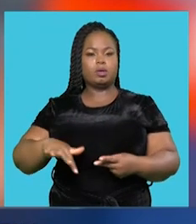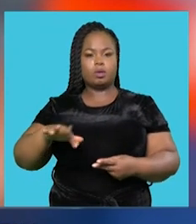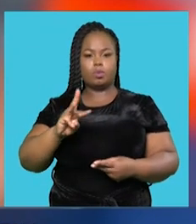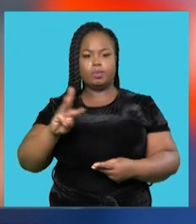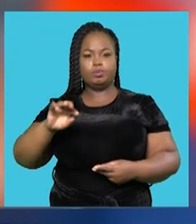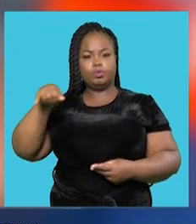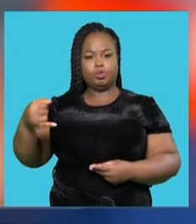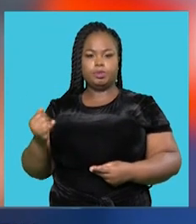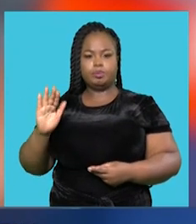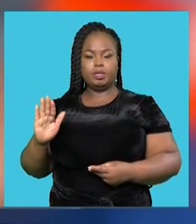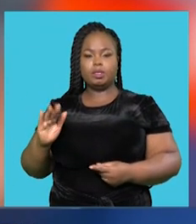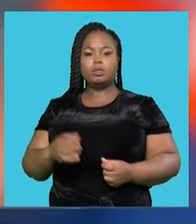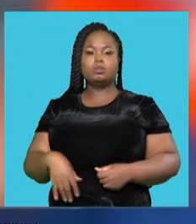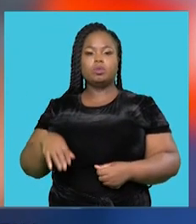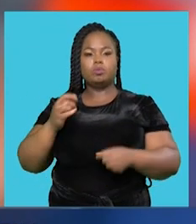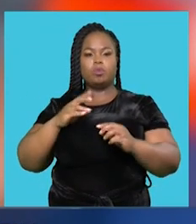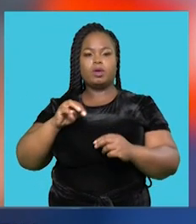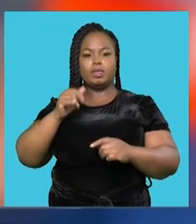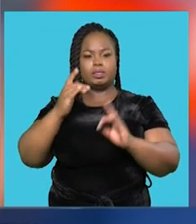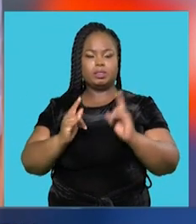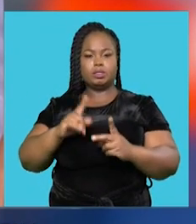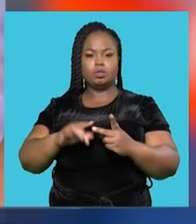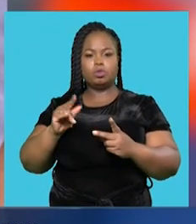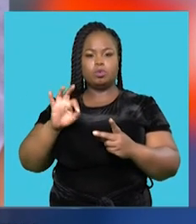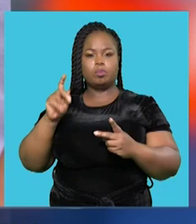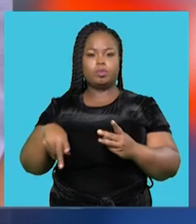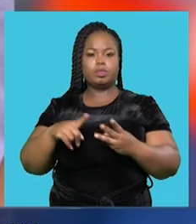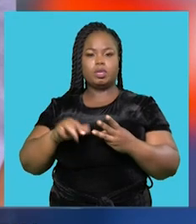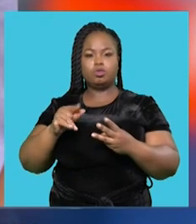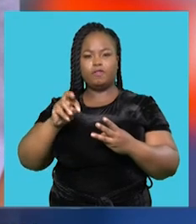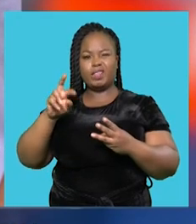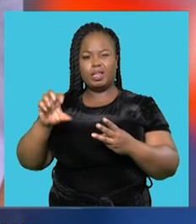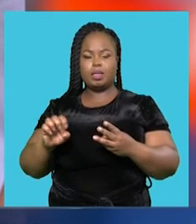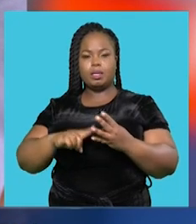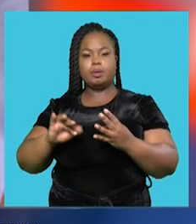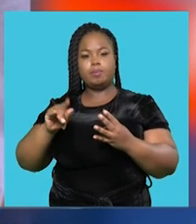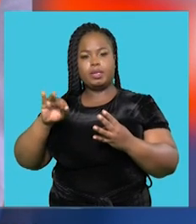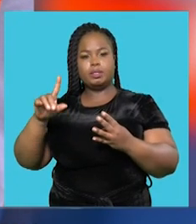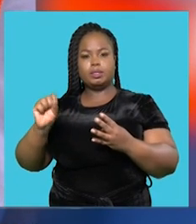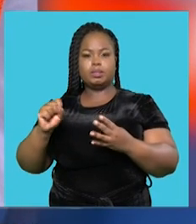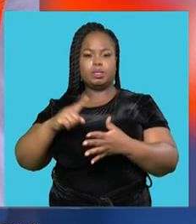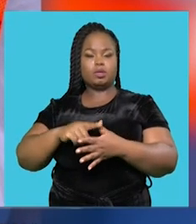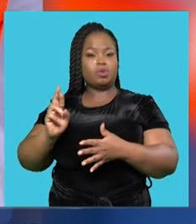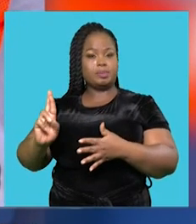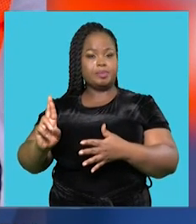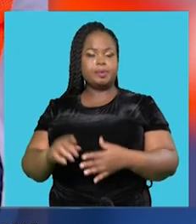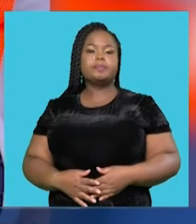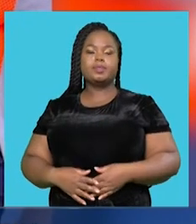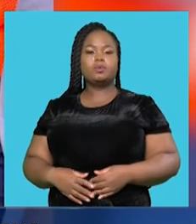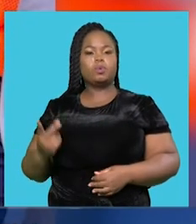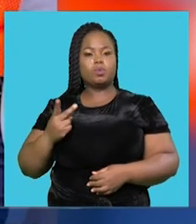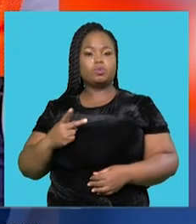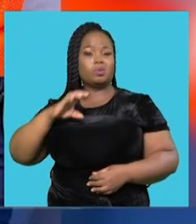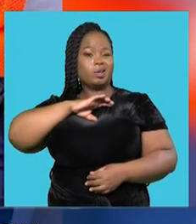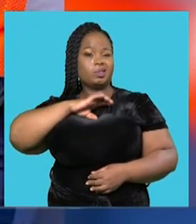of Johannesburg, including Mogale City, Krugersdorp, Carltonville, and parts of Brits and Rustenburg. Power supply to the residential